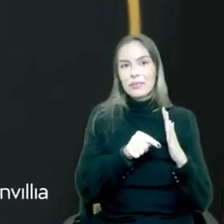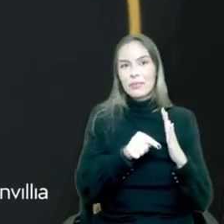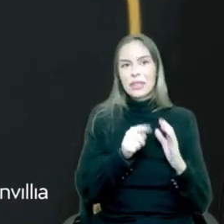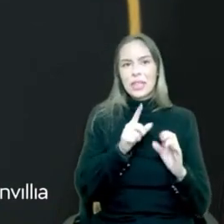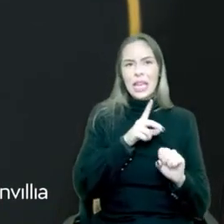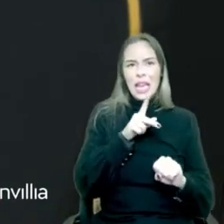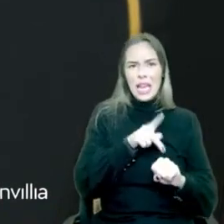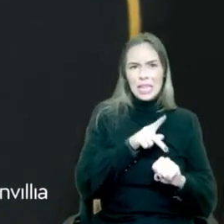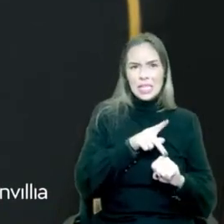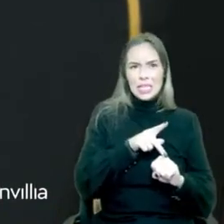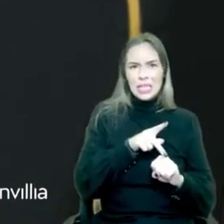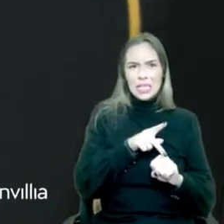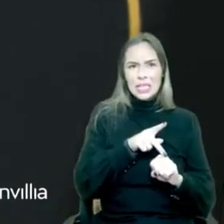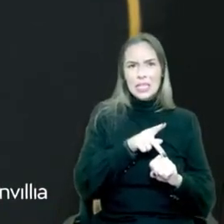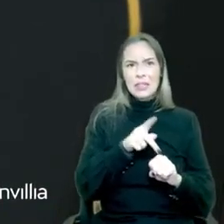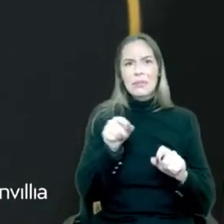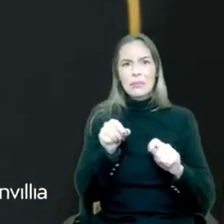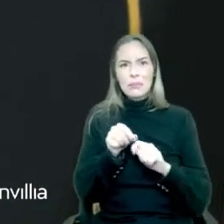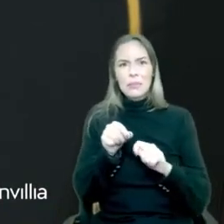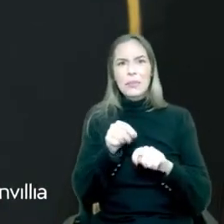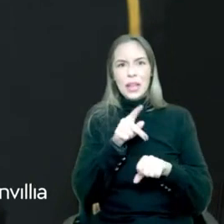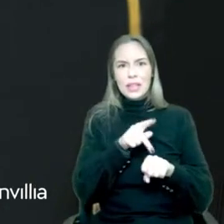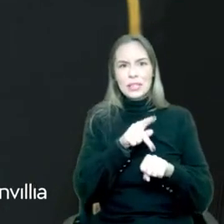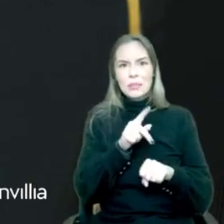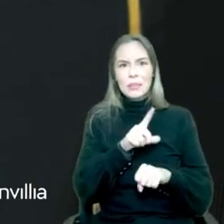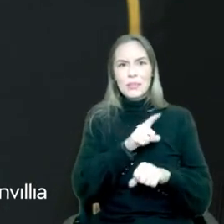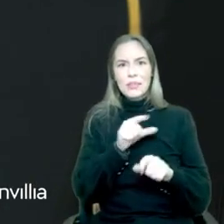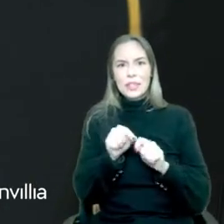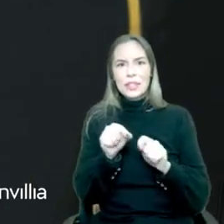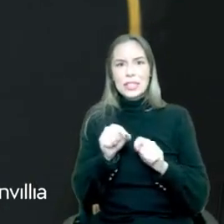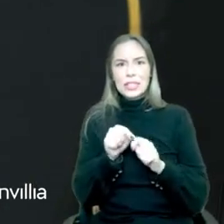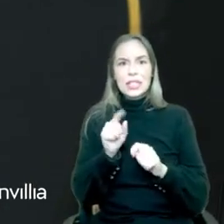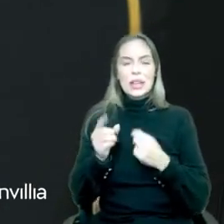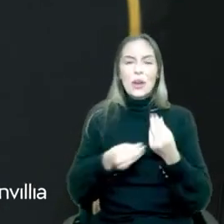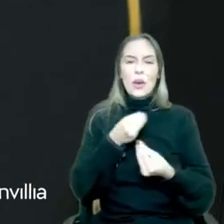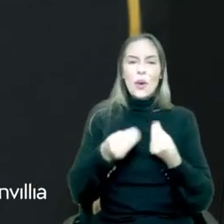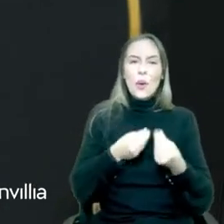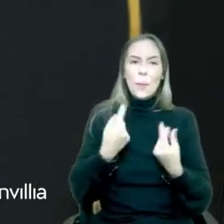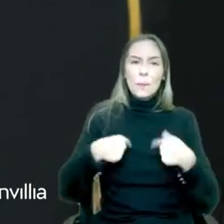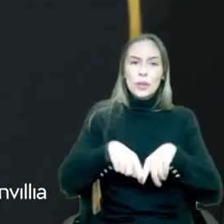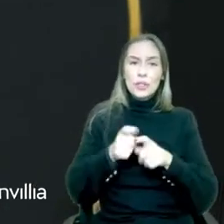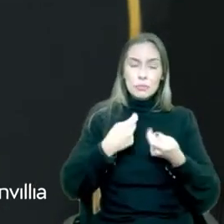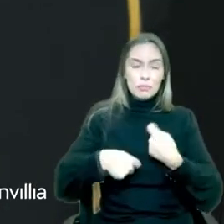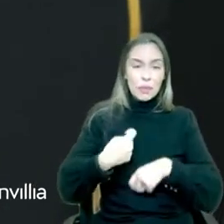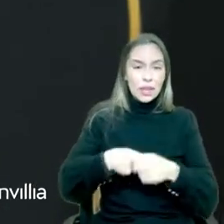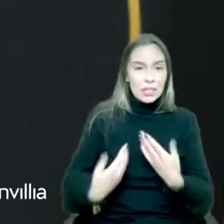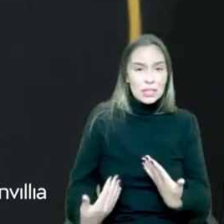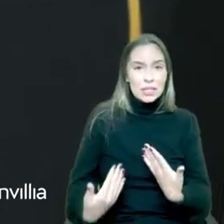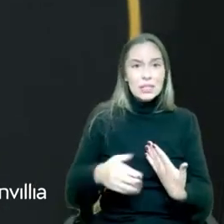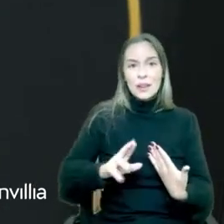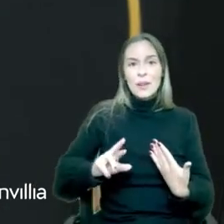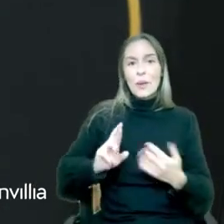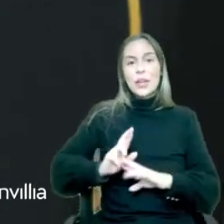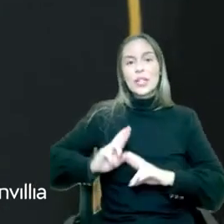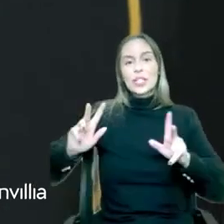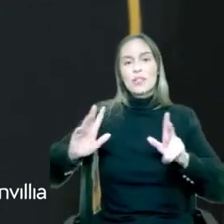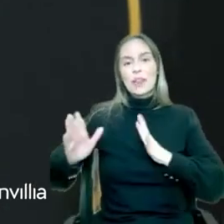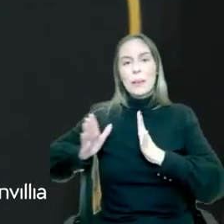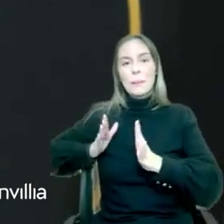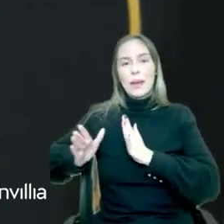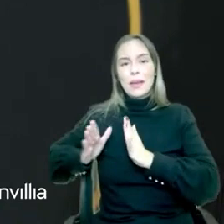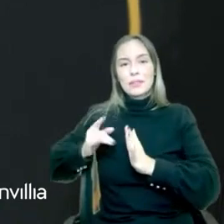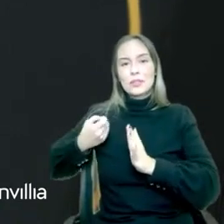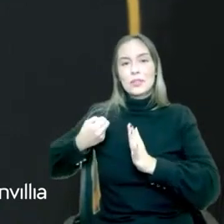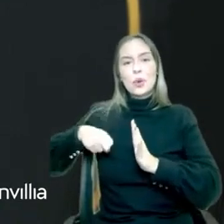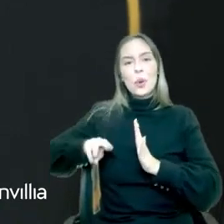that. We are not a part of the company, we are part of the business, right? So you're not a different part or a